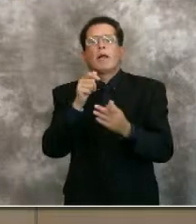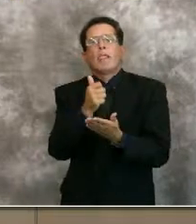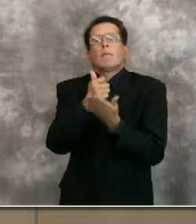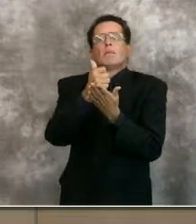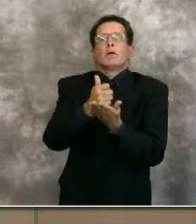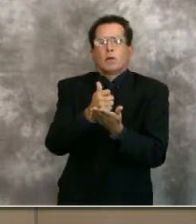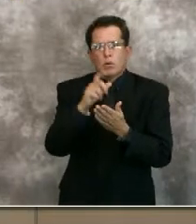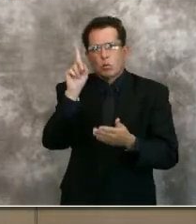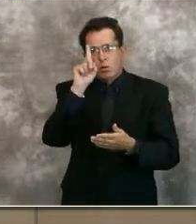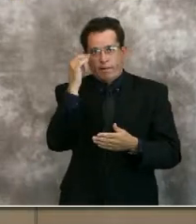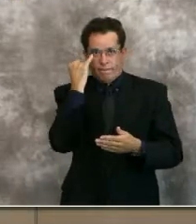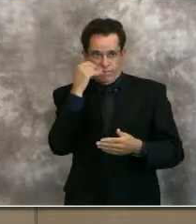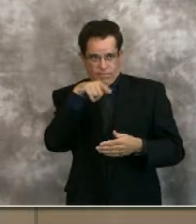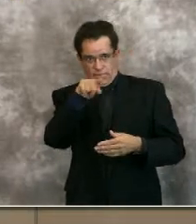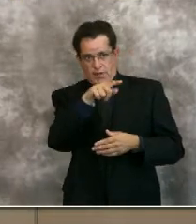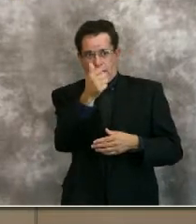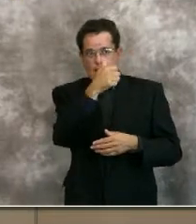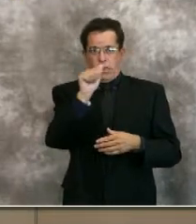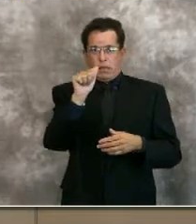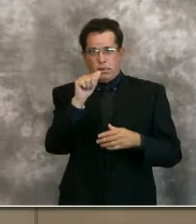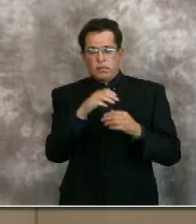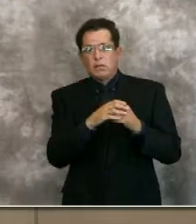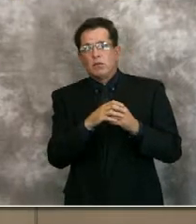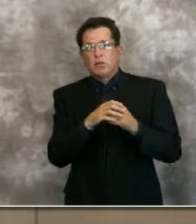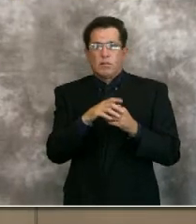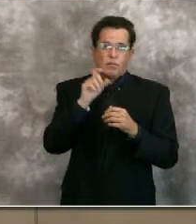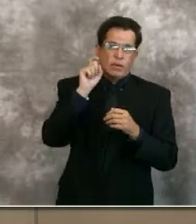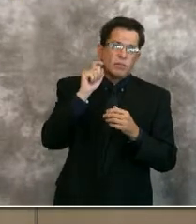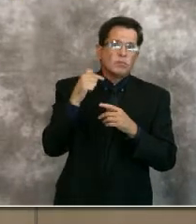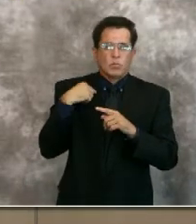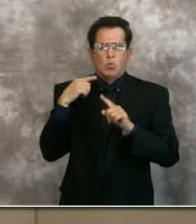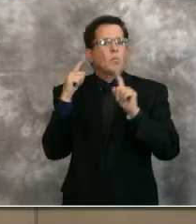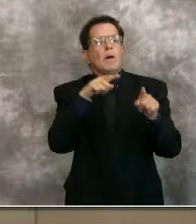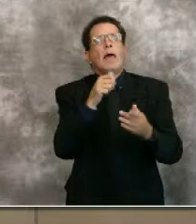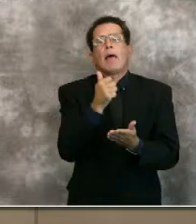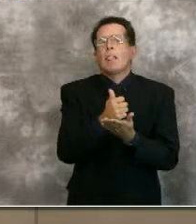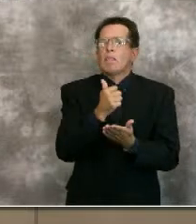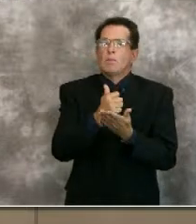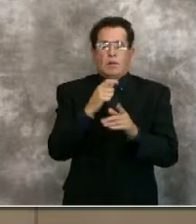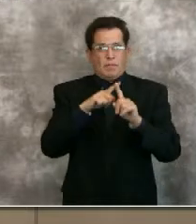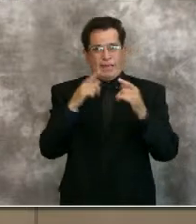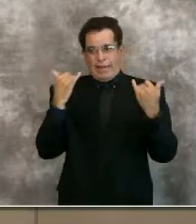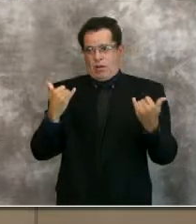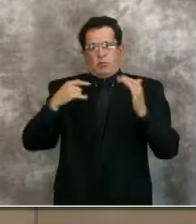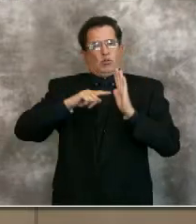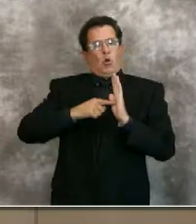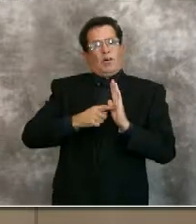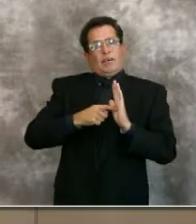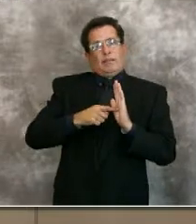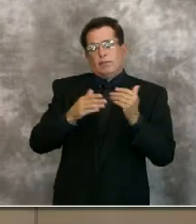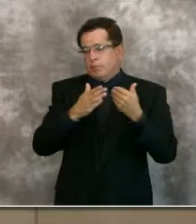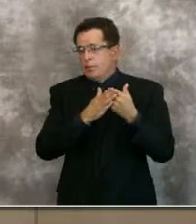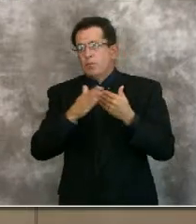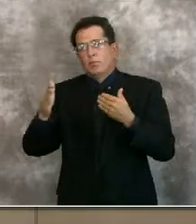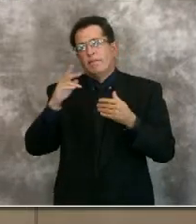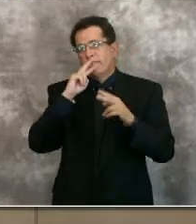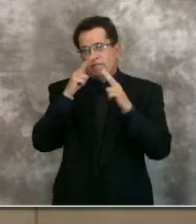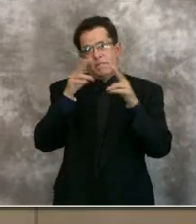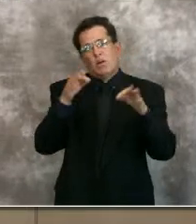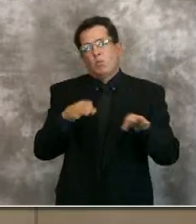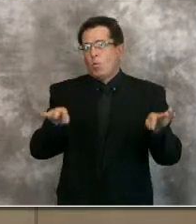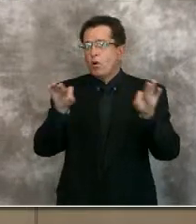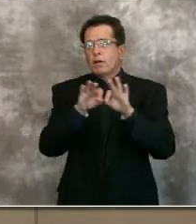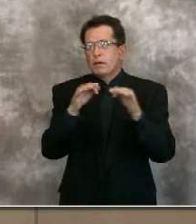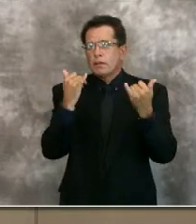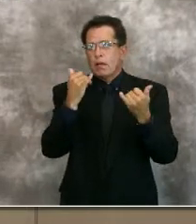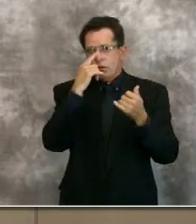determining if there are any associations between the various cases. So this is the tip of the iceberg, and that's why it's very imperative that